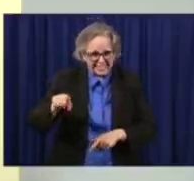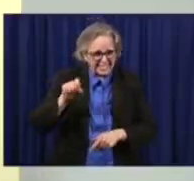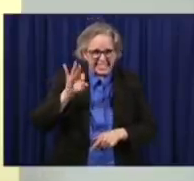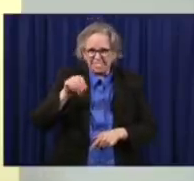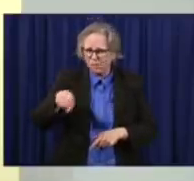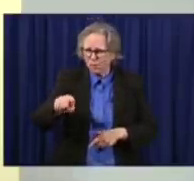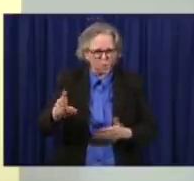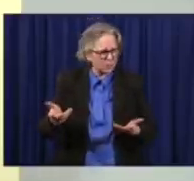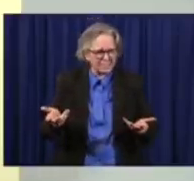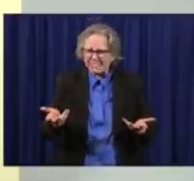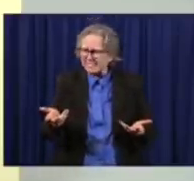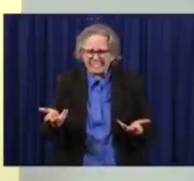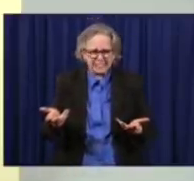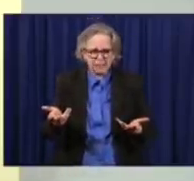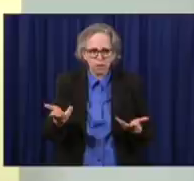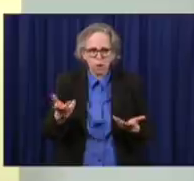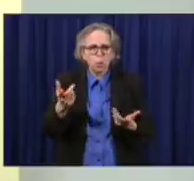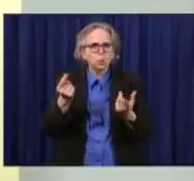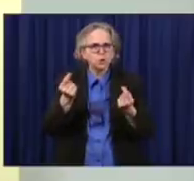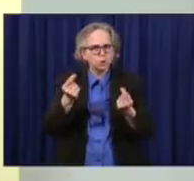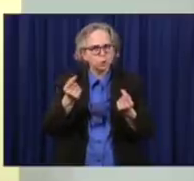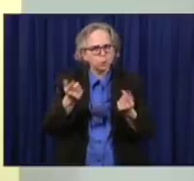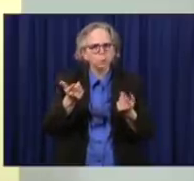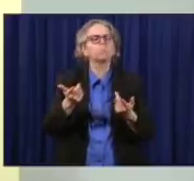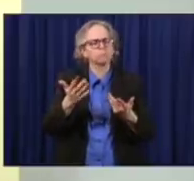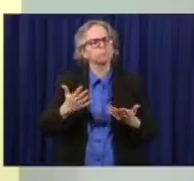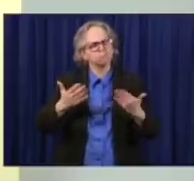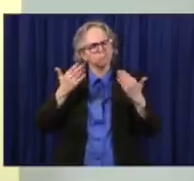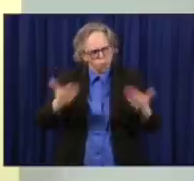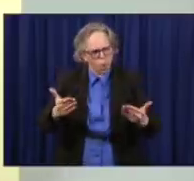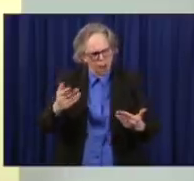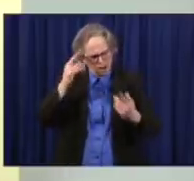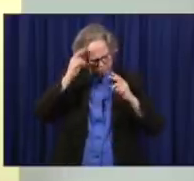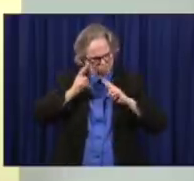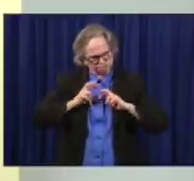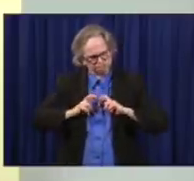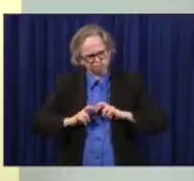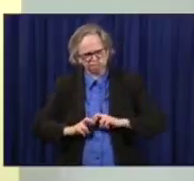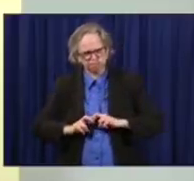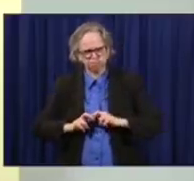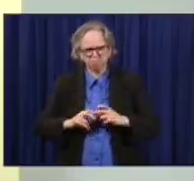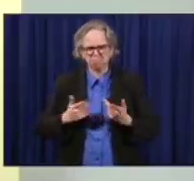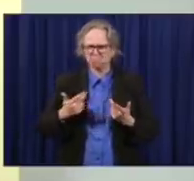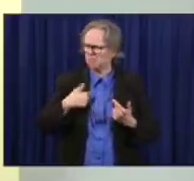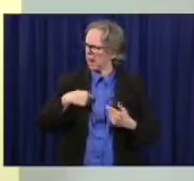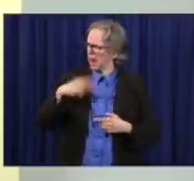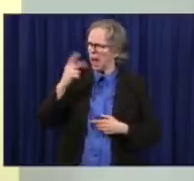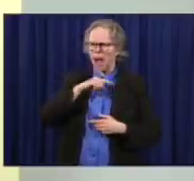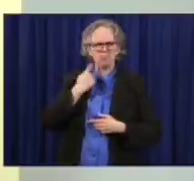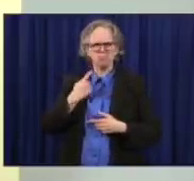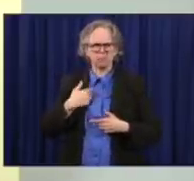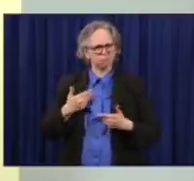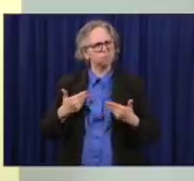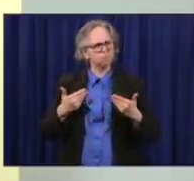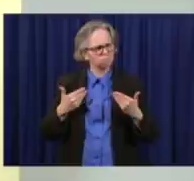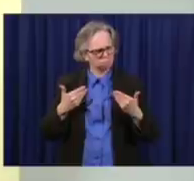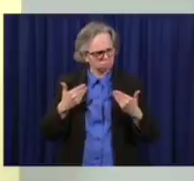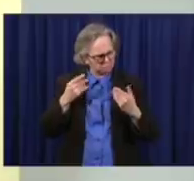vulnerable. You may not deem yourself as vulnerable, but there are a lot of people out there who are, and this is designed to protect